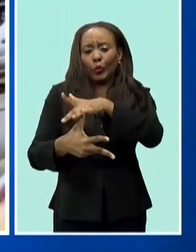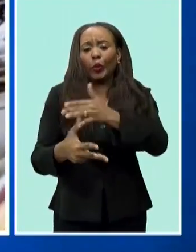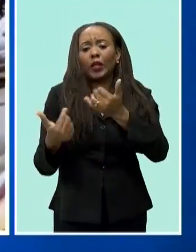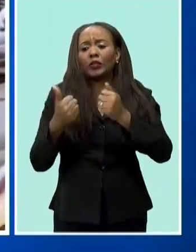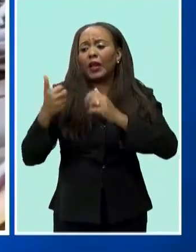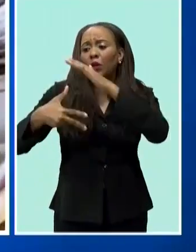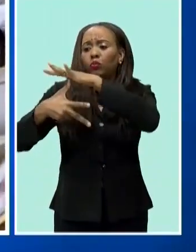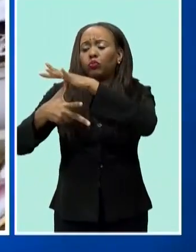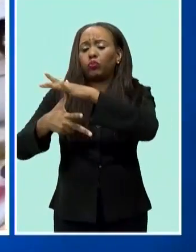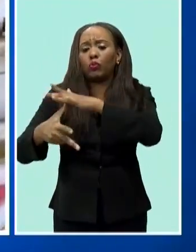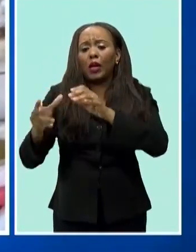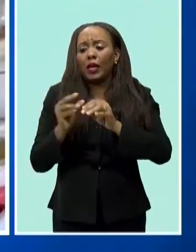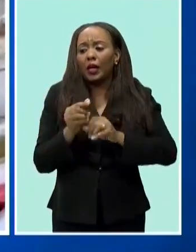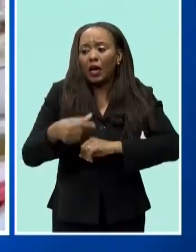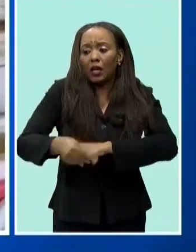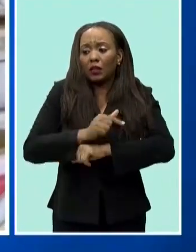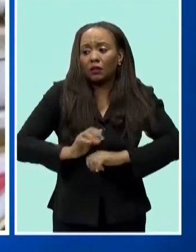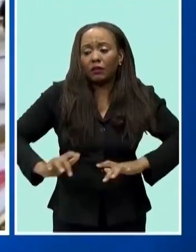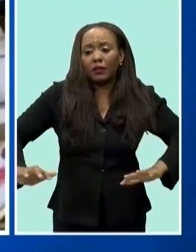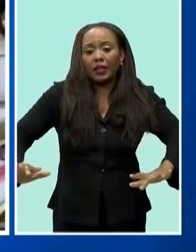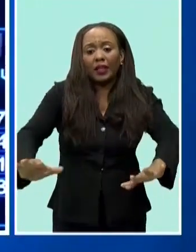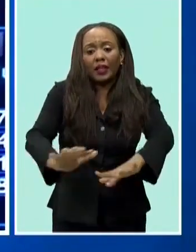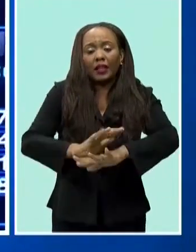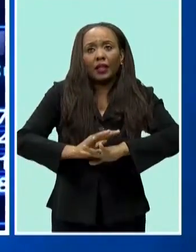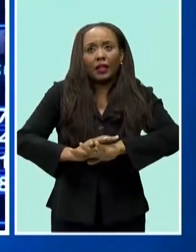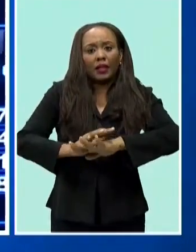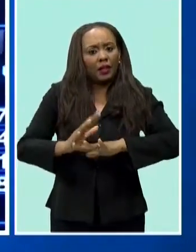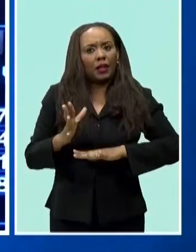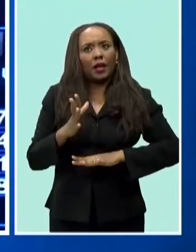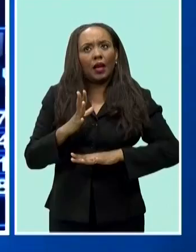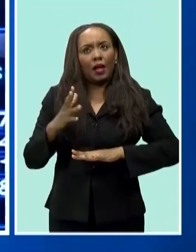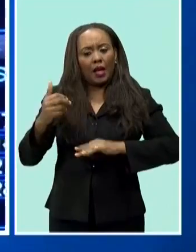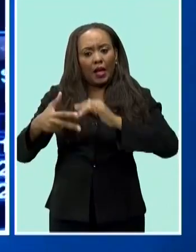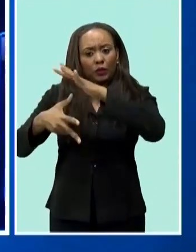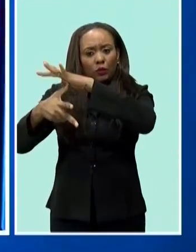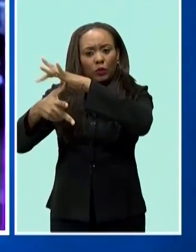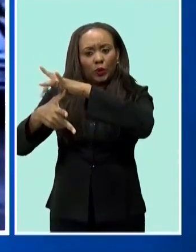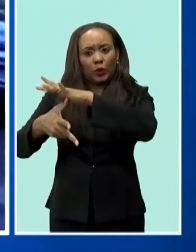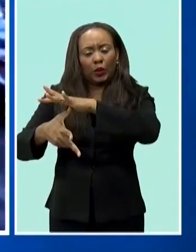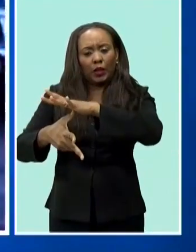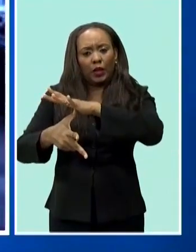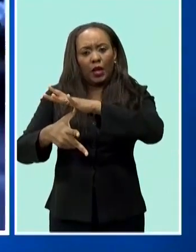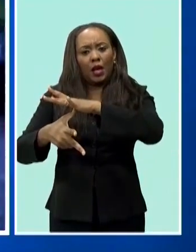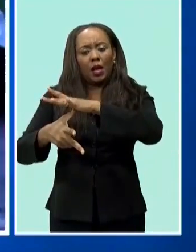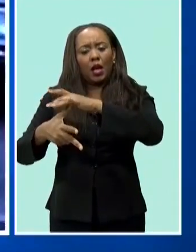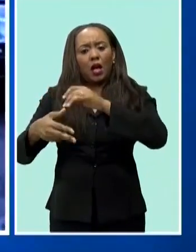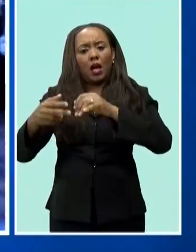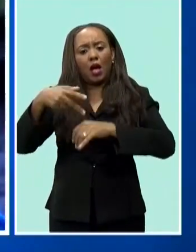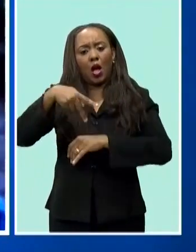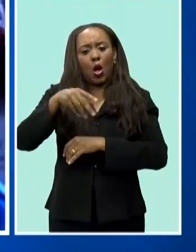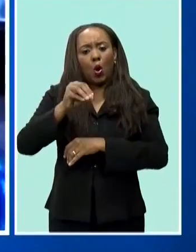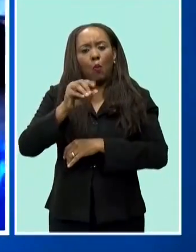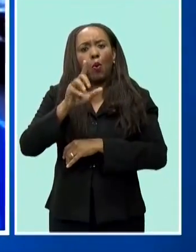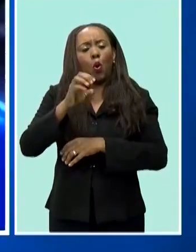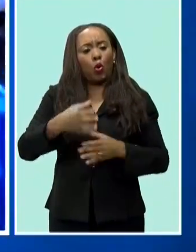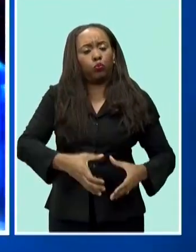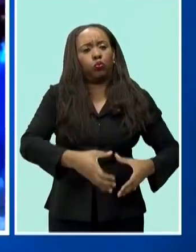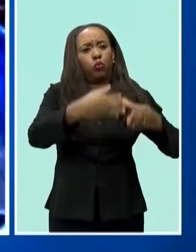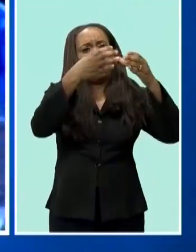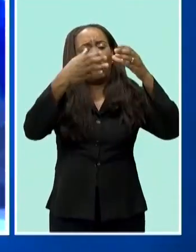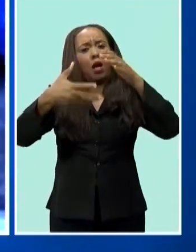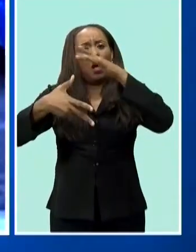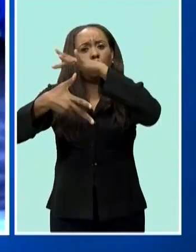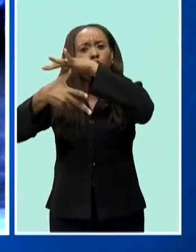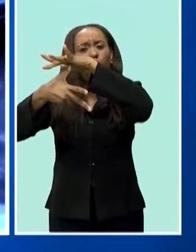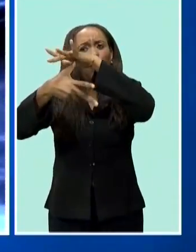there, but it's going too fast, and it slides across the road until it hits a pole. I didn't see anybody get